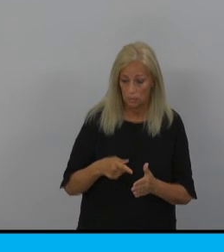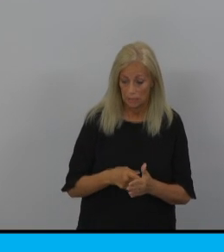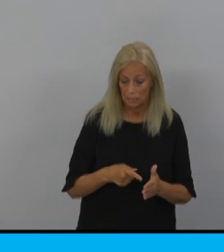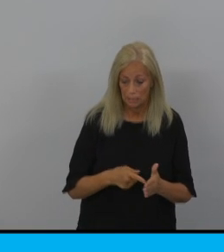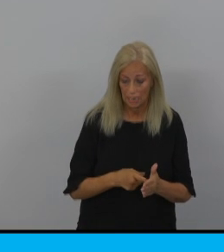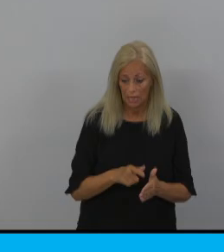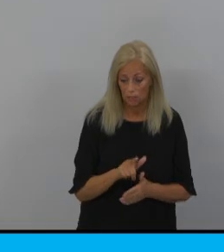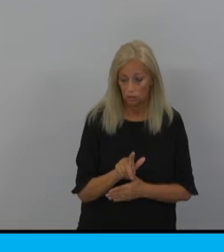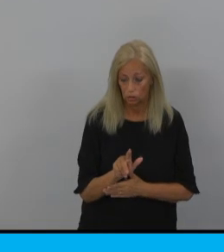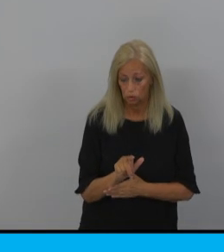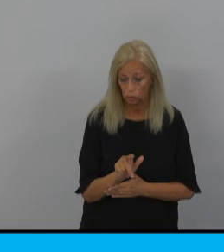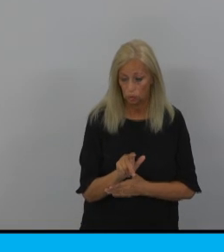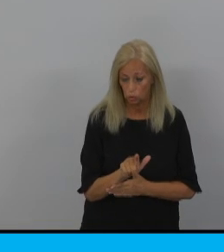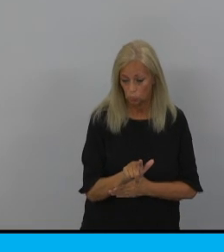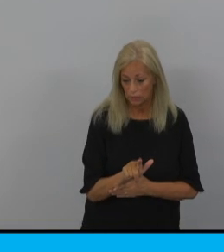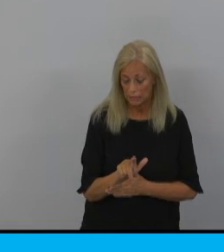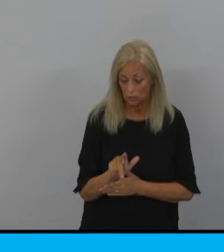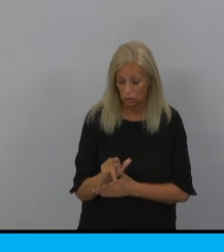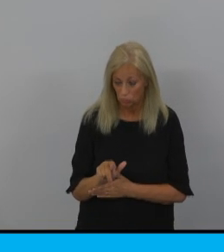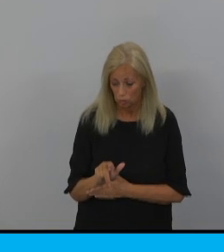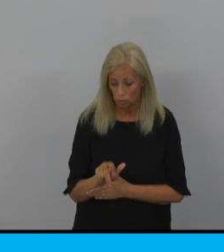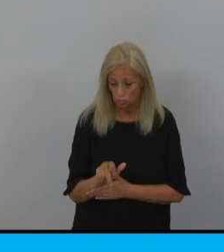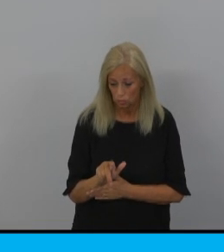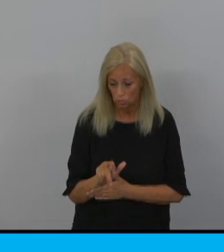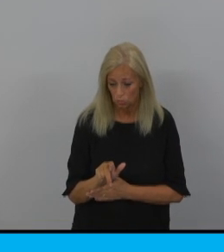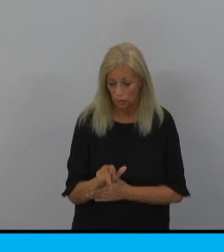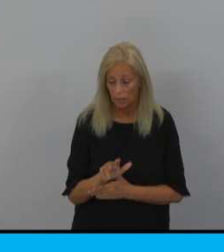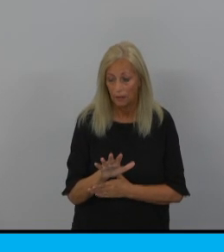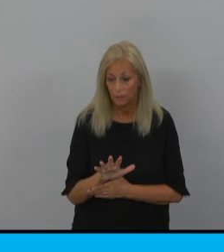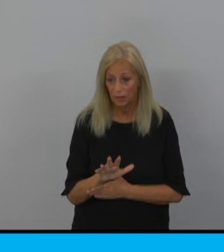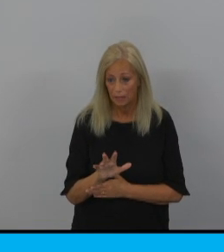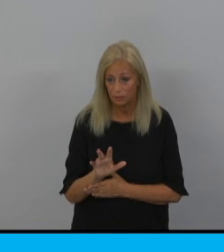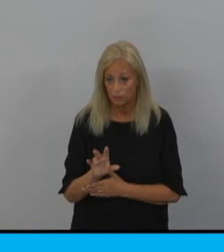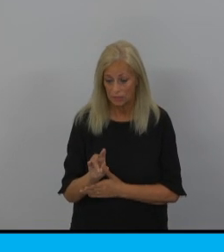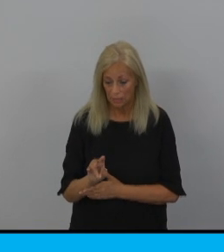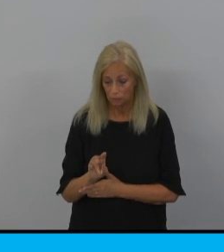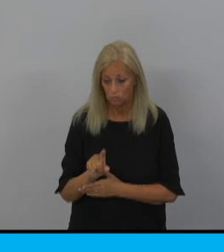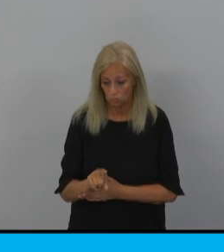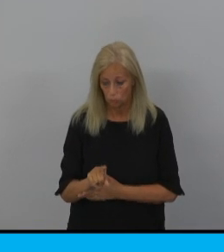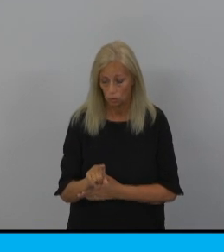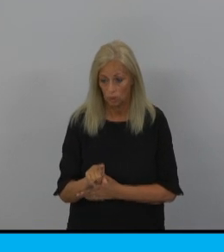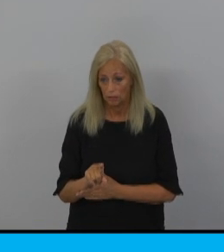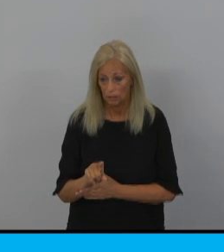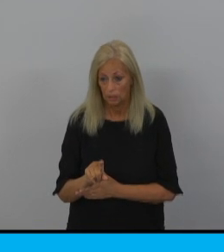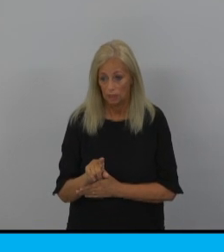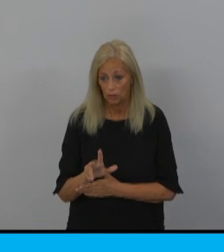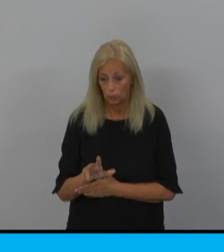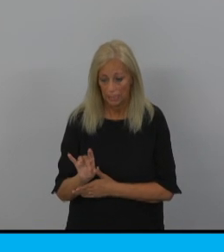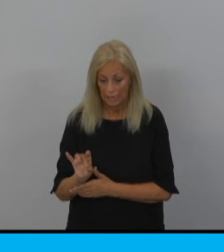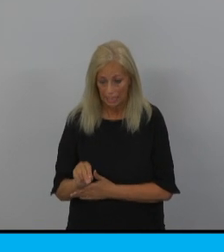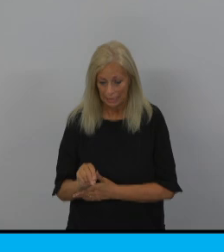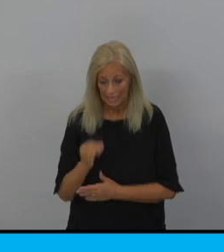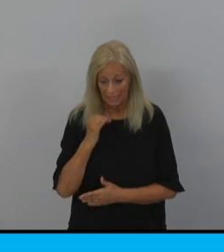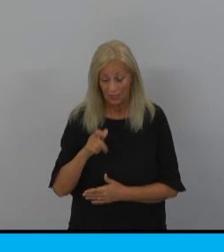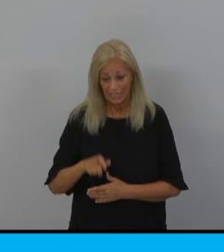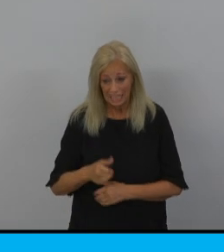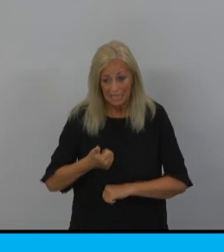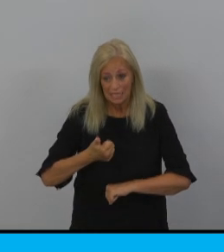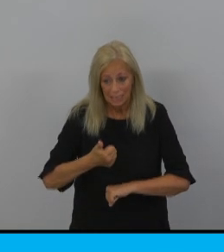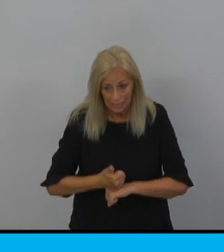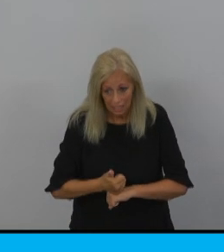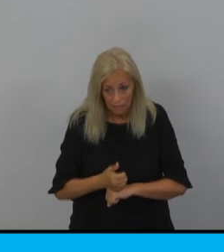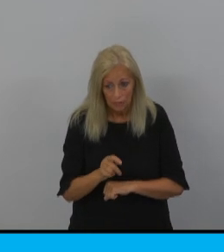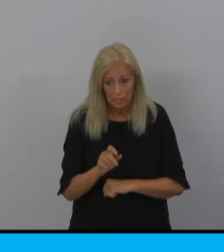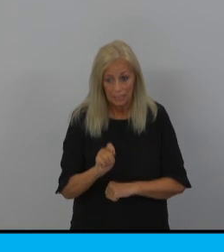23,571,380. So our excess collections were $502,000. So I have to set a tax rate for this